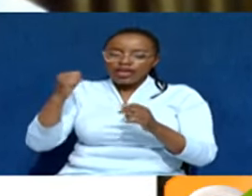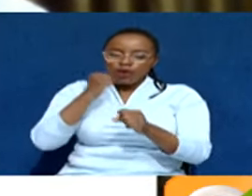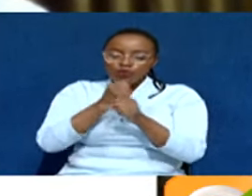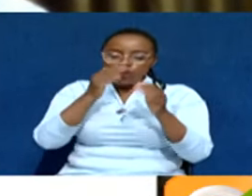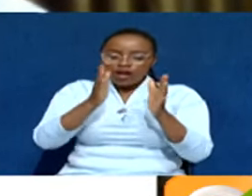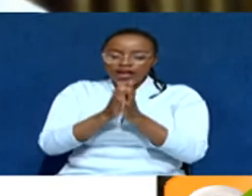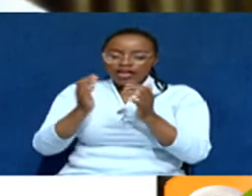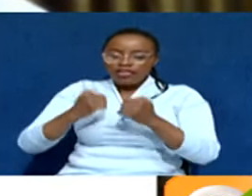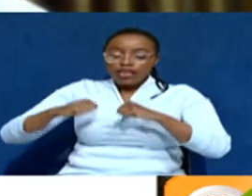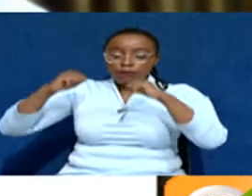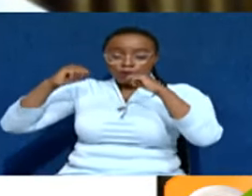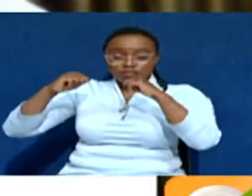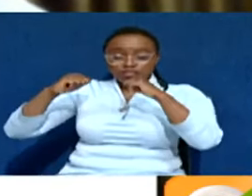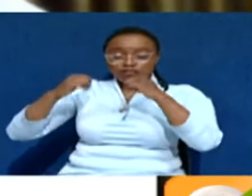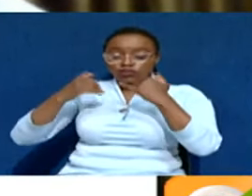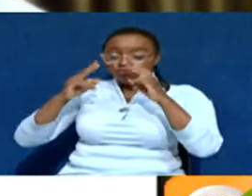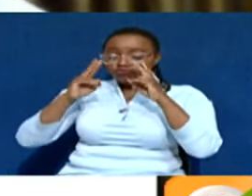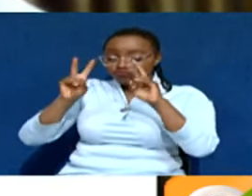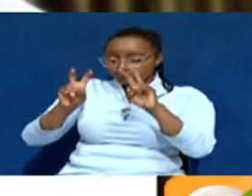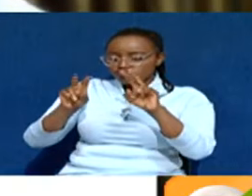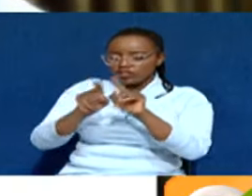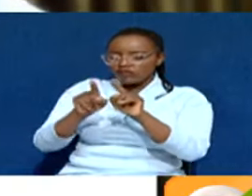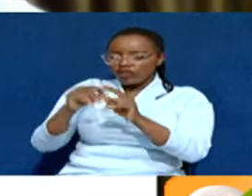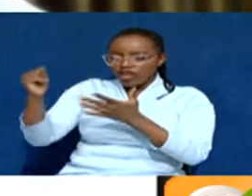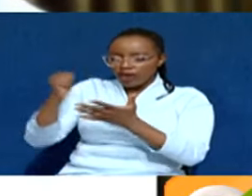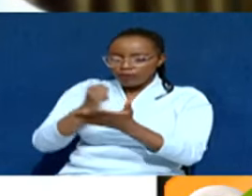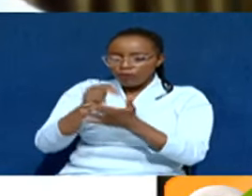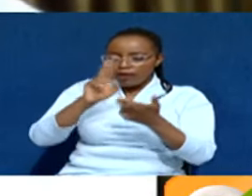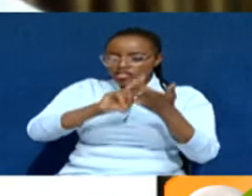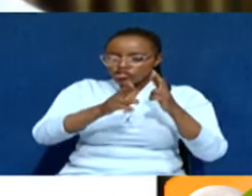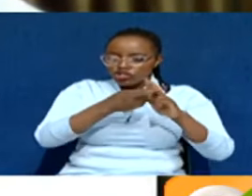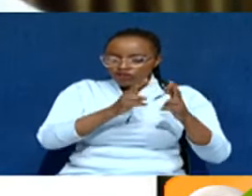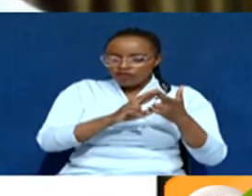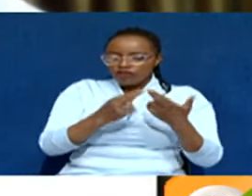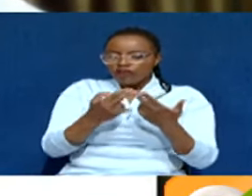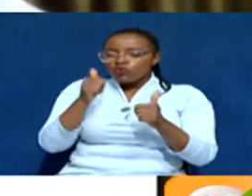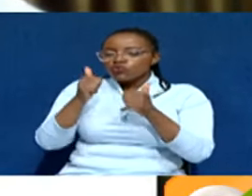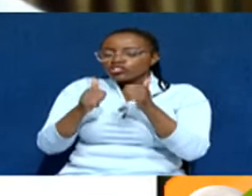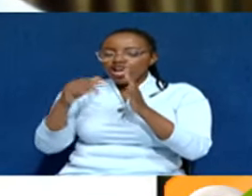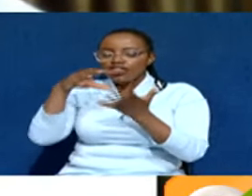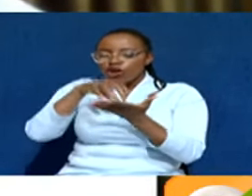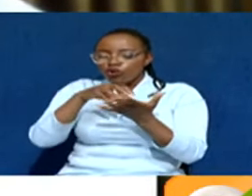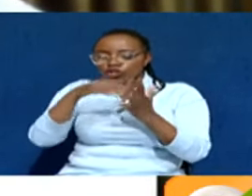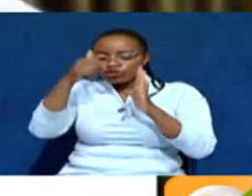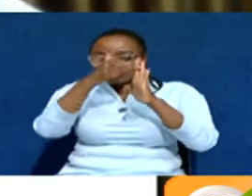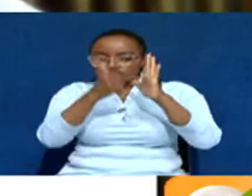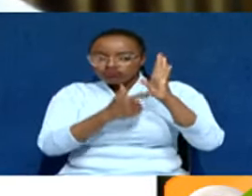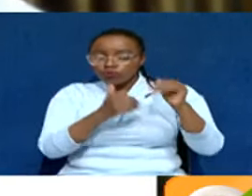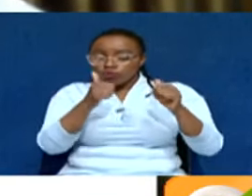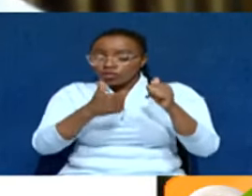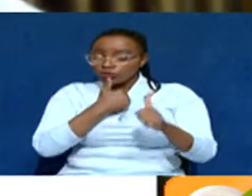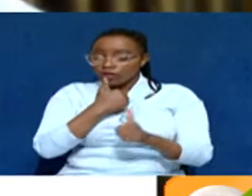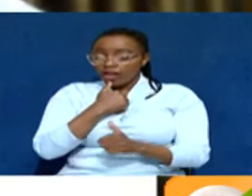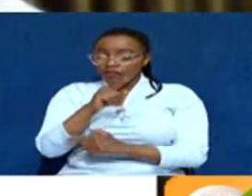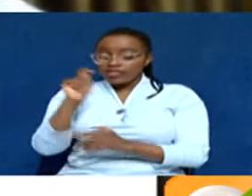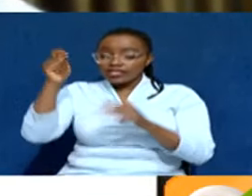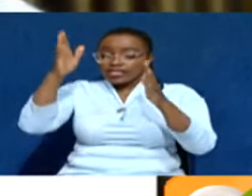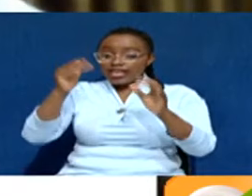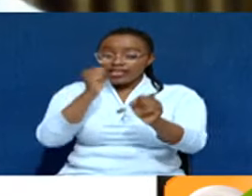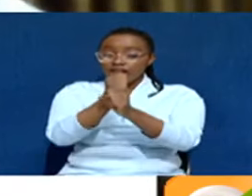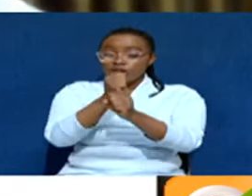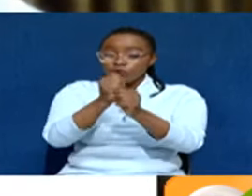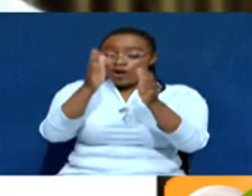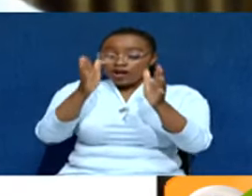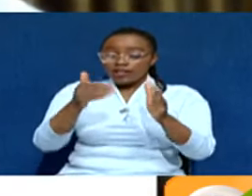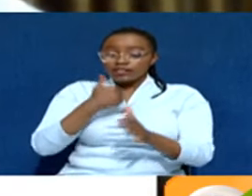Okay. Possibly relook at the employment relationship, terms and conditions that these Kenyan workers